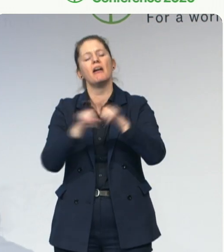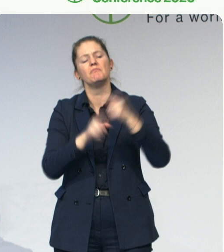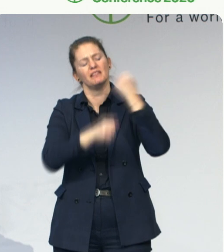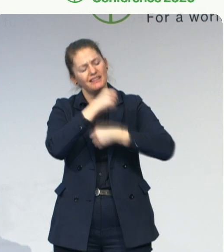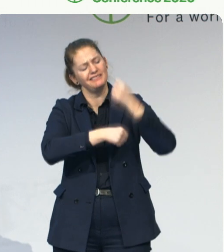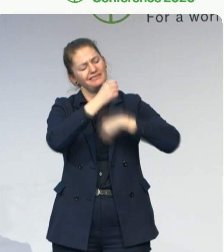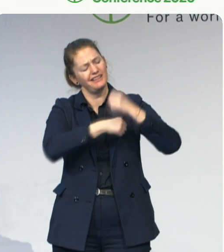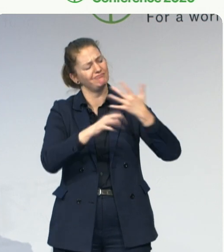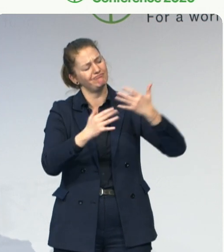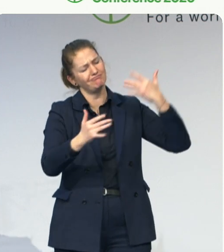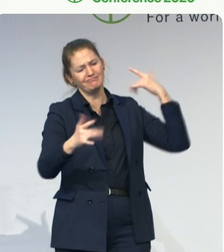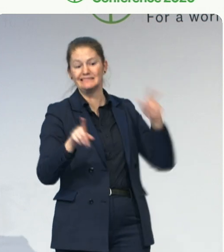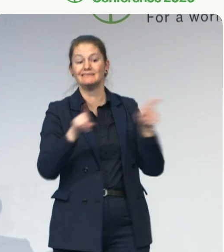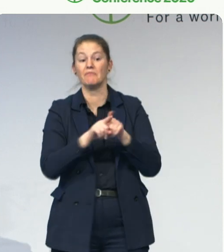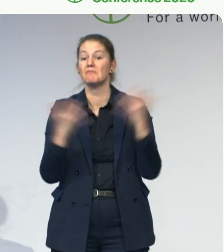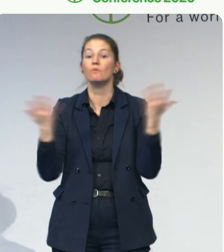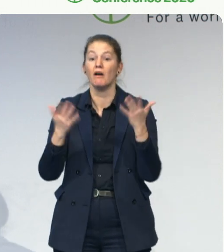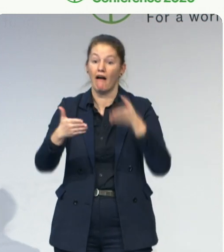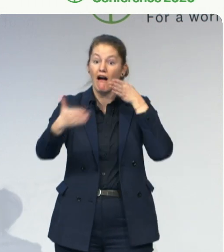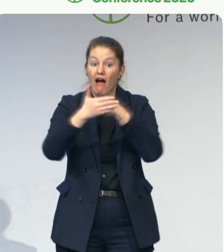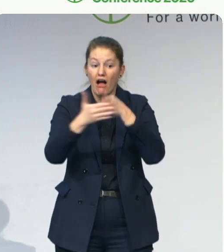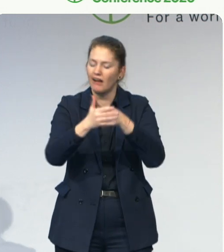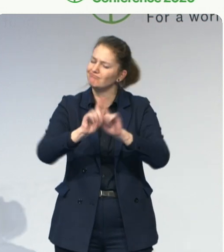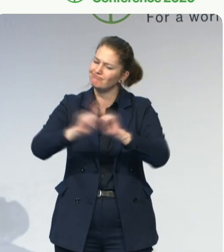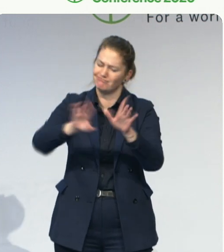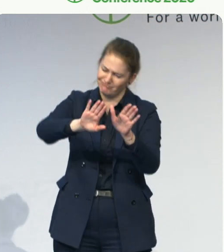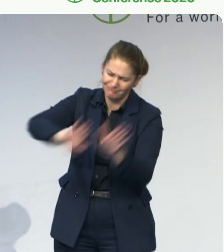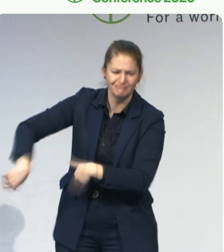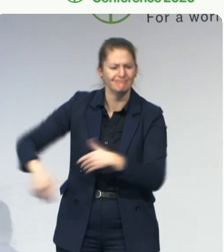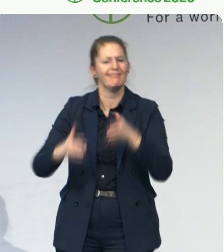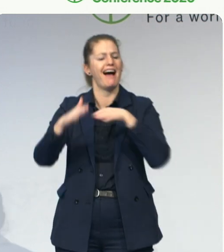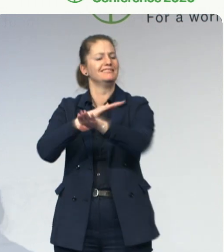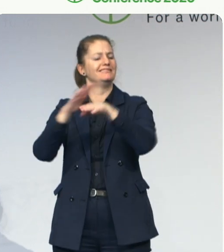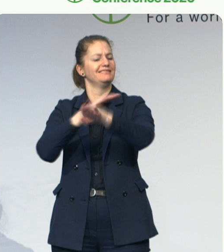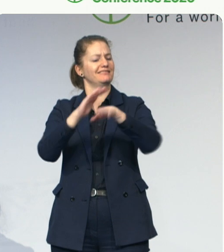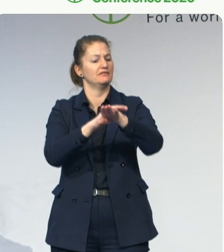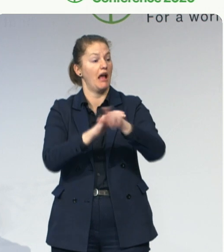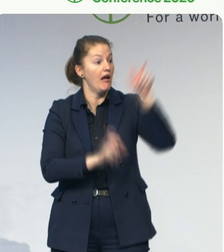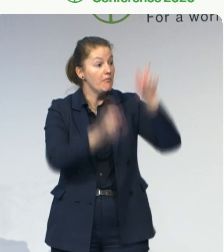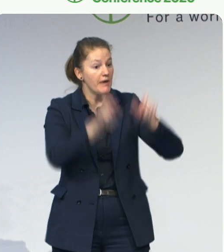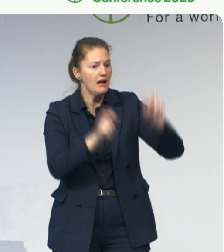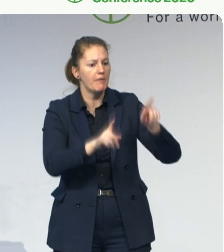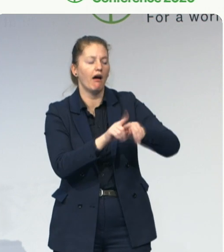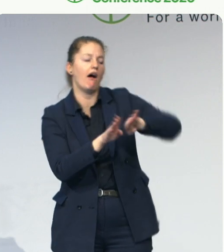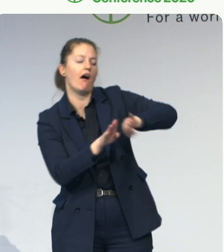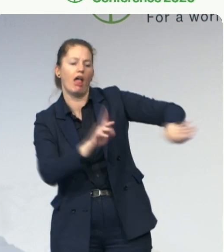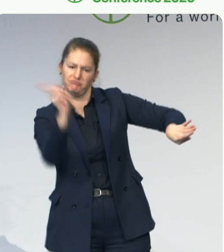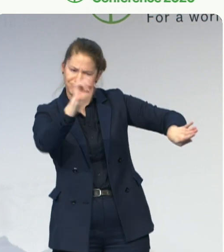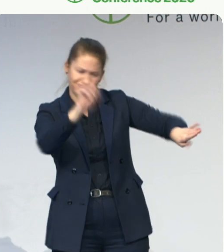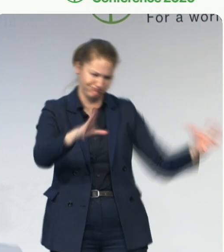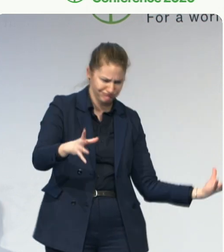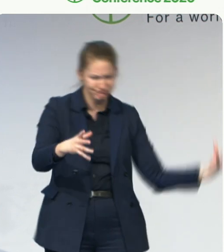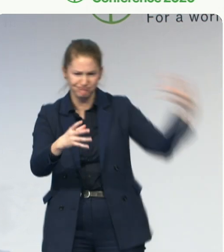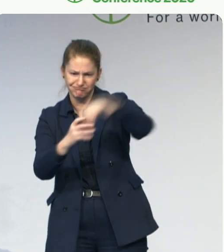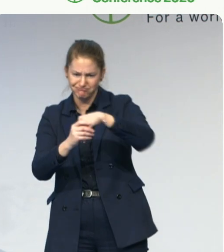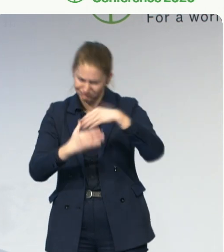behind through innovative practices and innovative policies. I should in